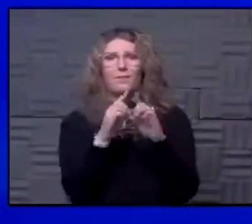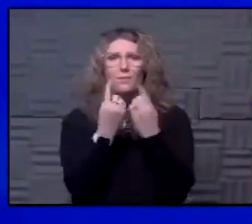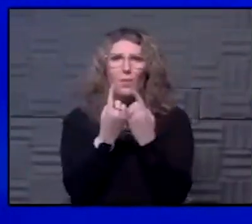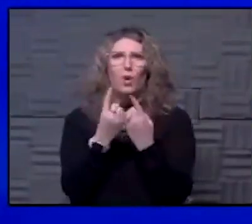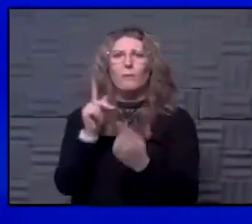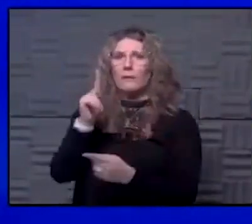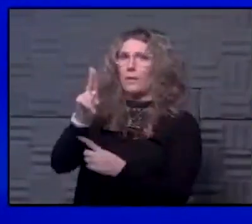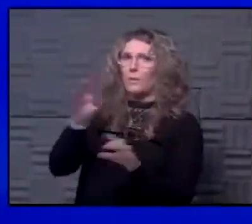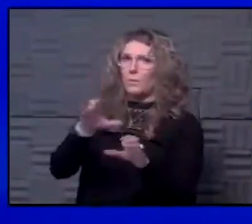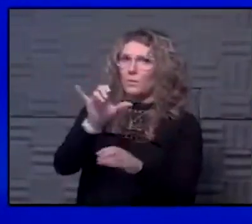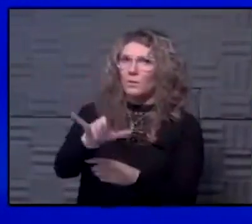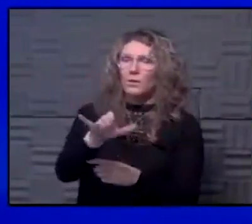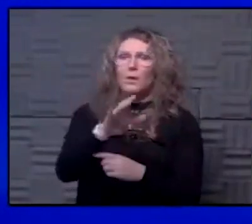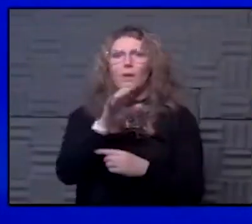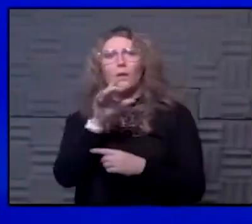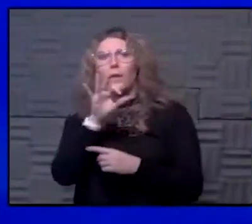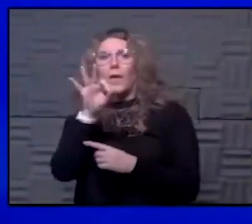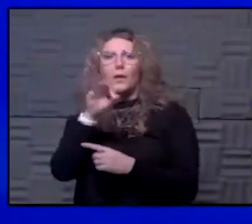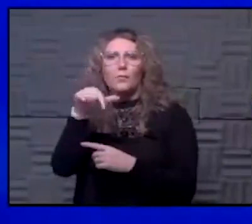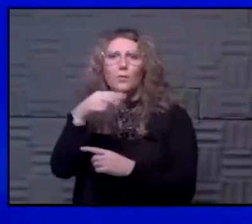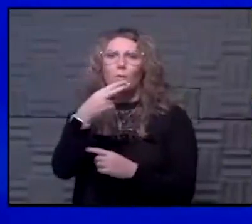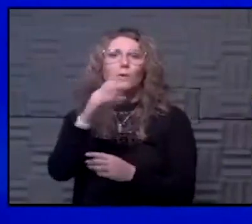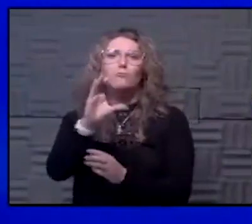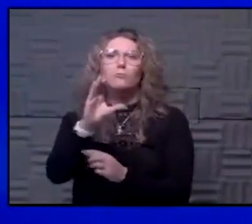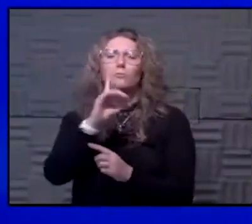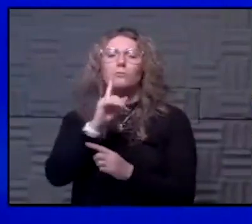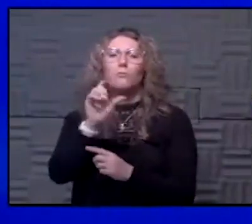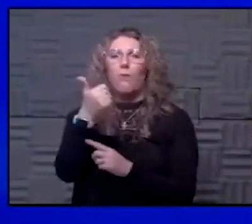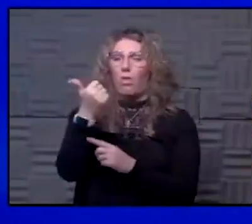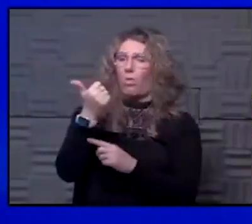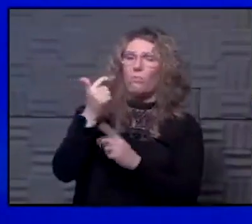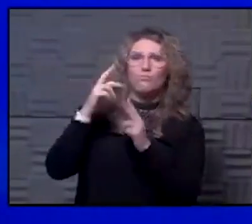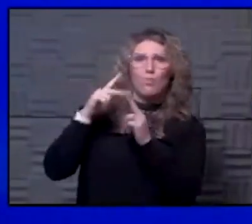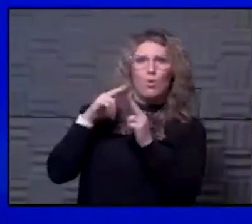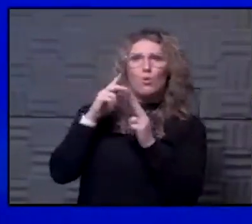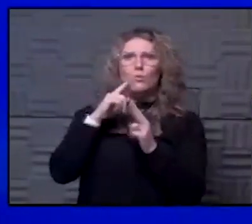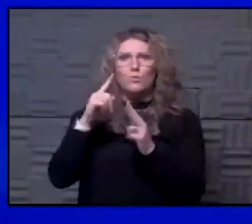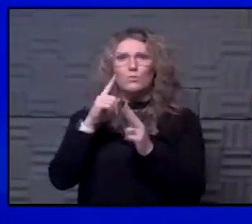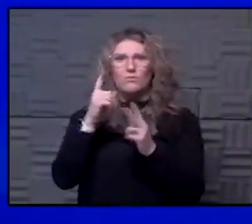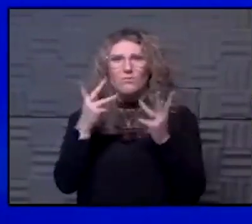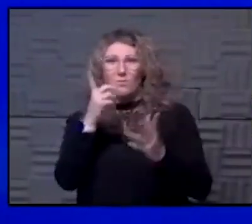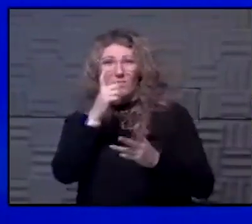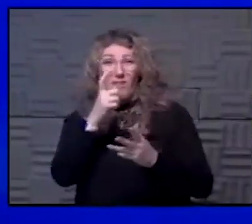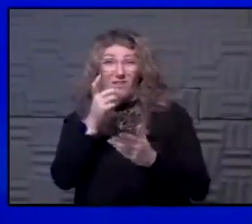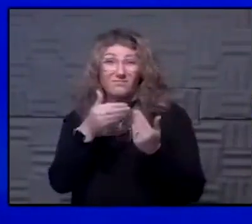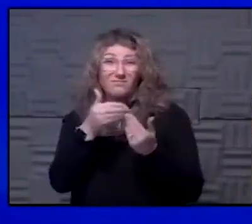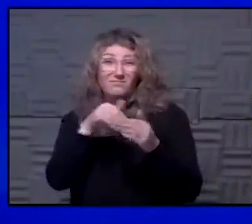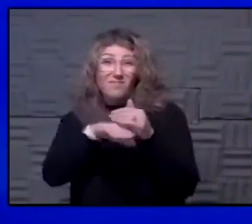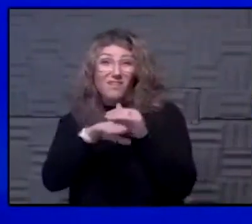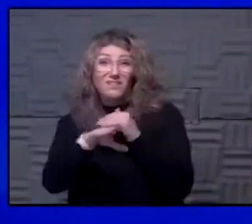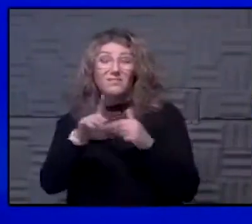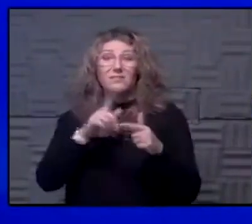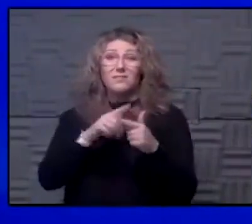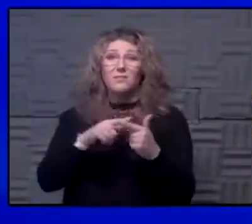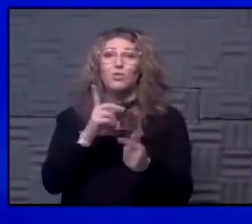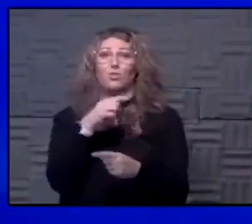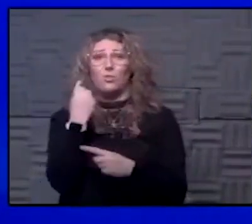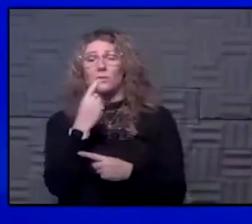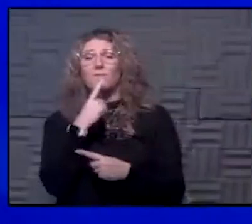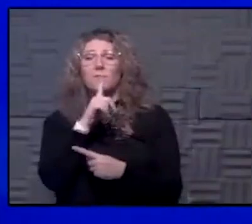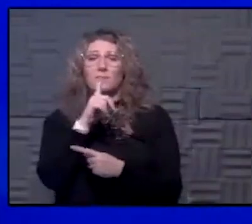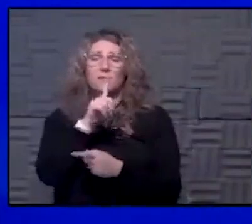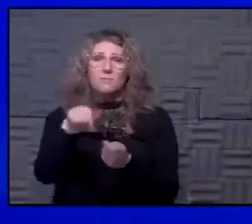an FQHC or someone else to partner to get the people who may not have as easy access, then I think you run the risk of having a